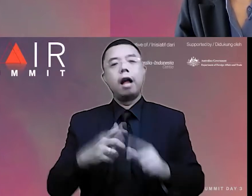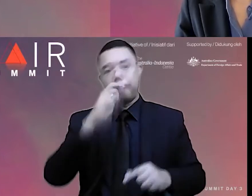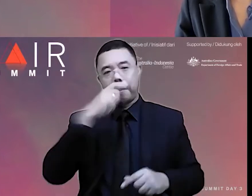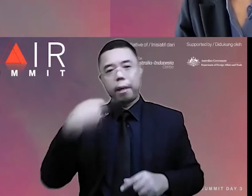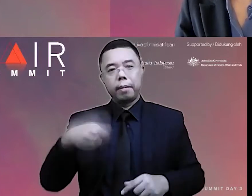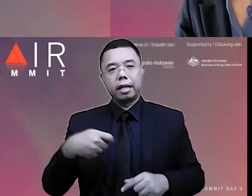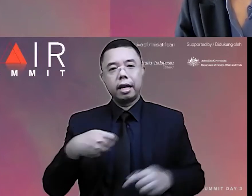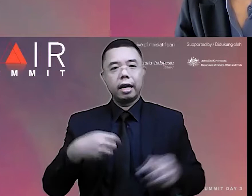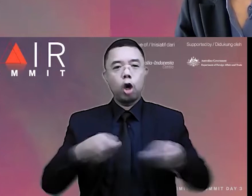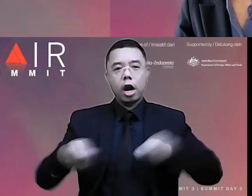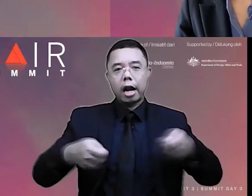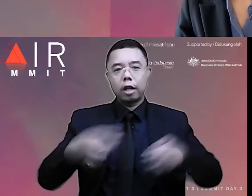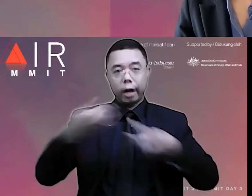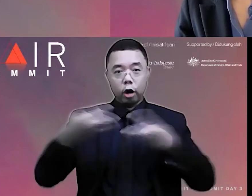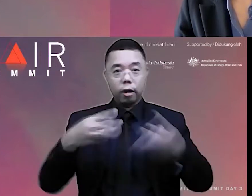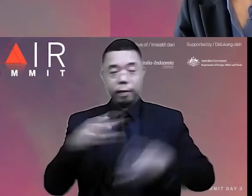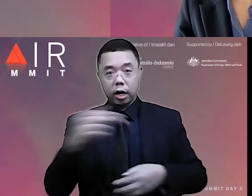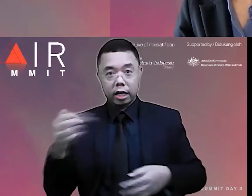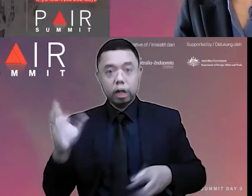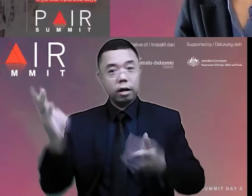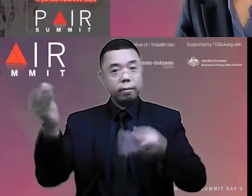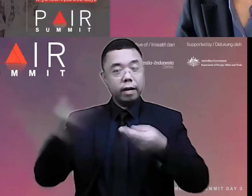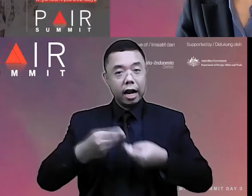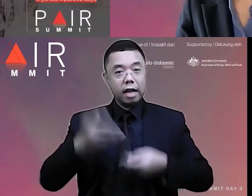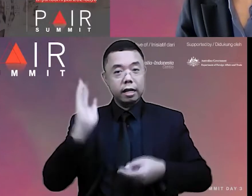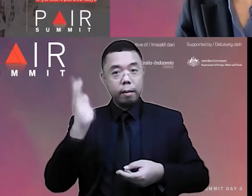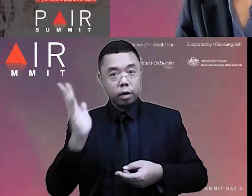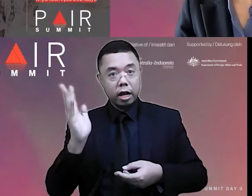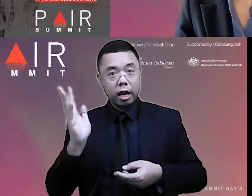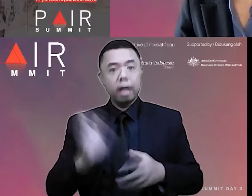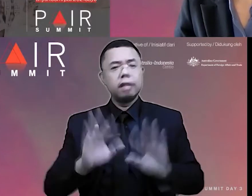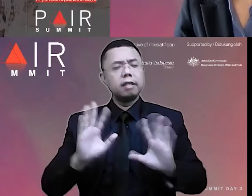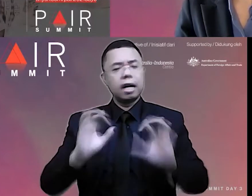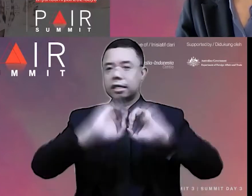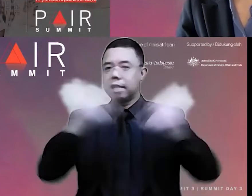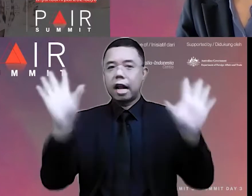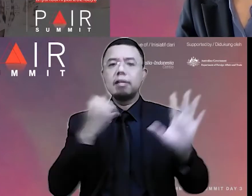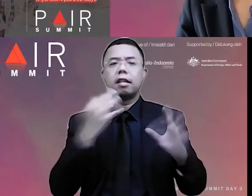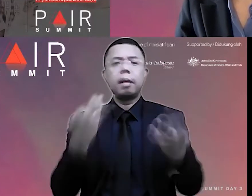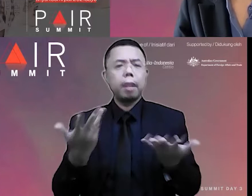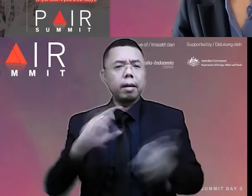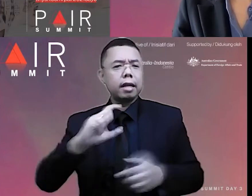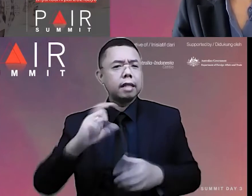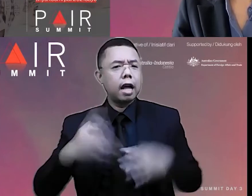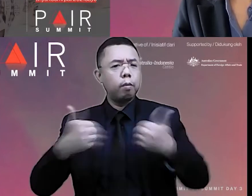very salient about the economic recovery of Indonesia and many other nations after